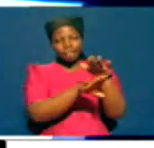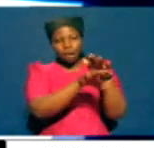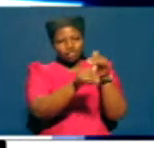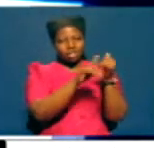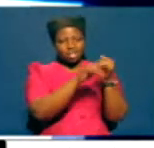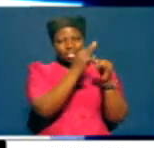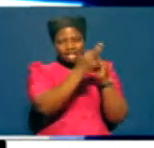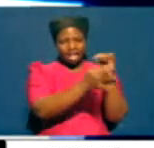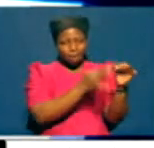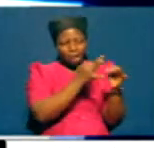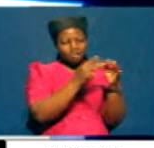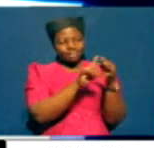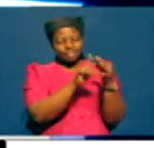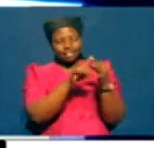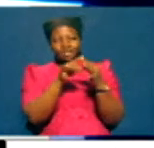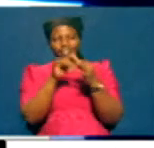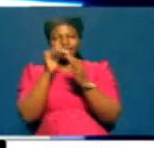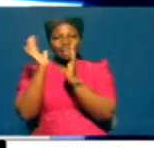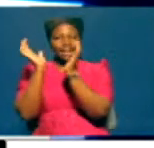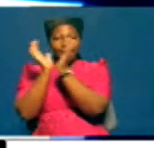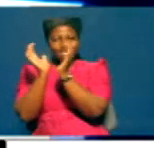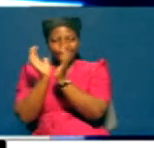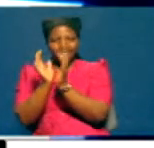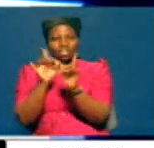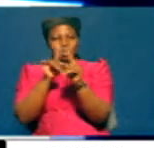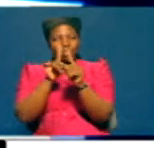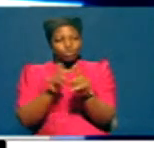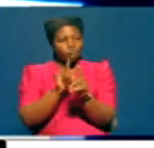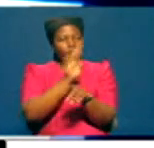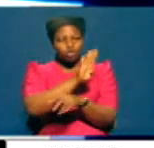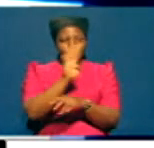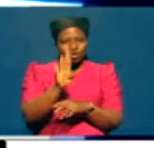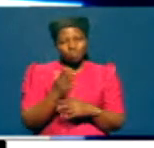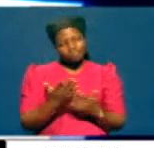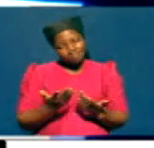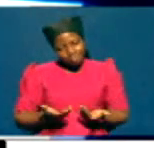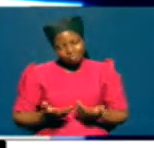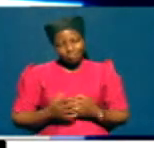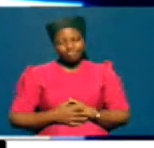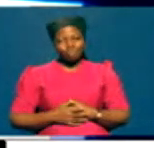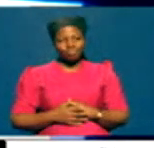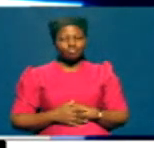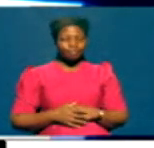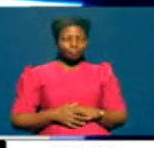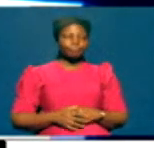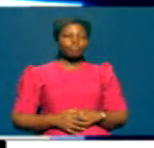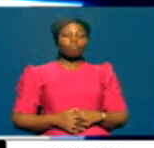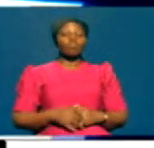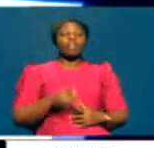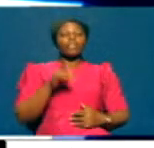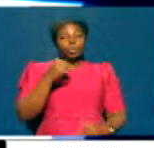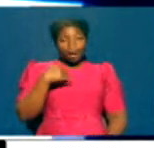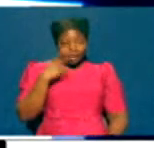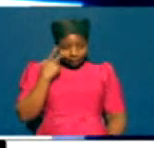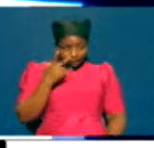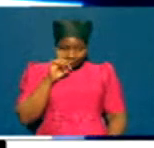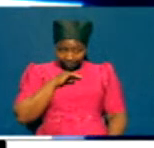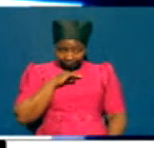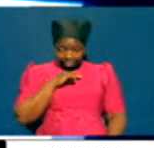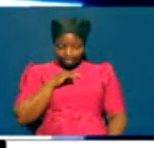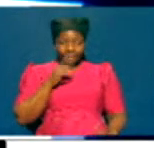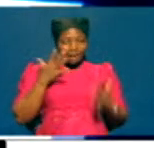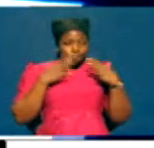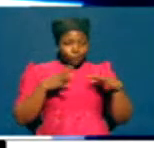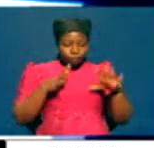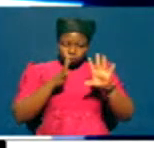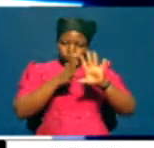to Kasarani, so the Buruburu also also there. And as you have seen, is that long queues are